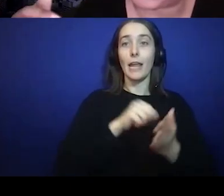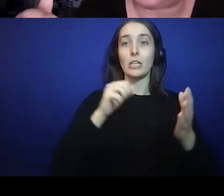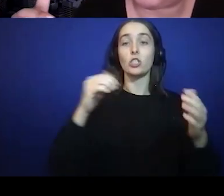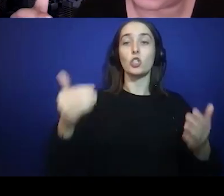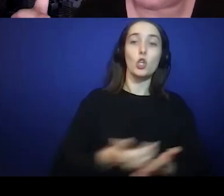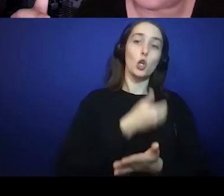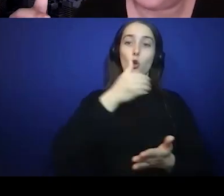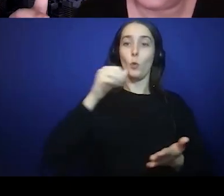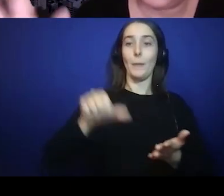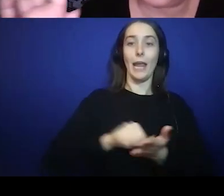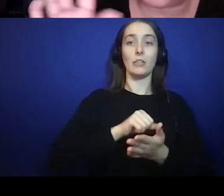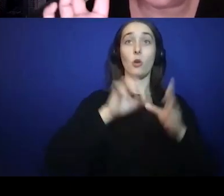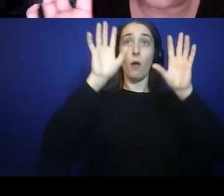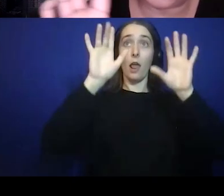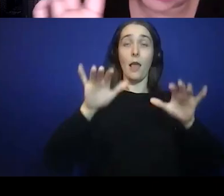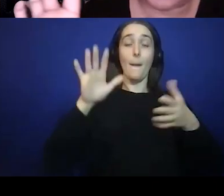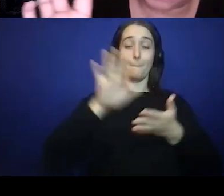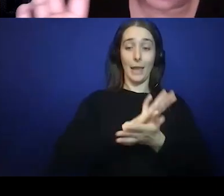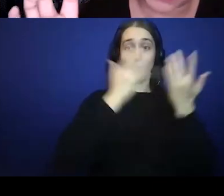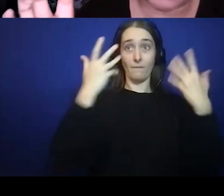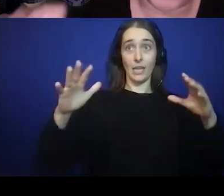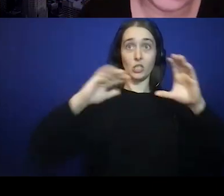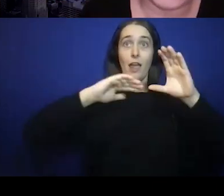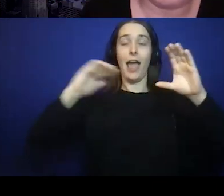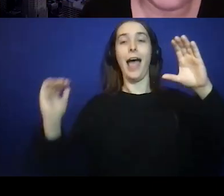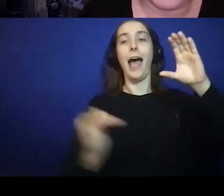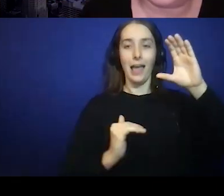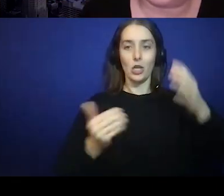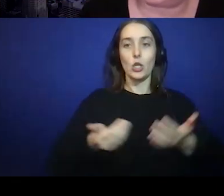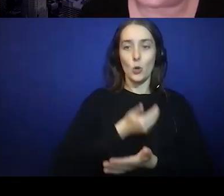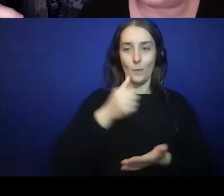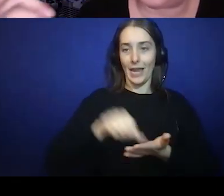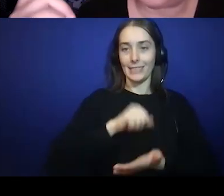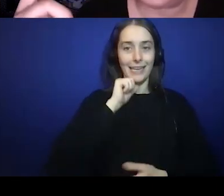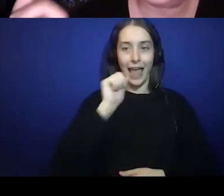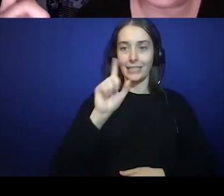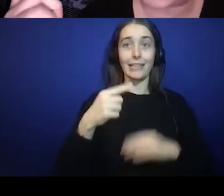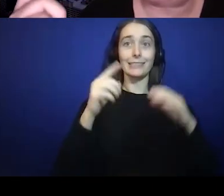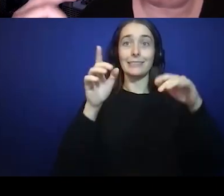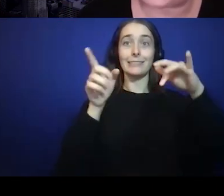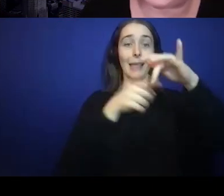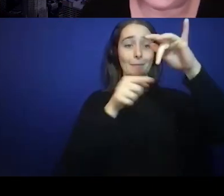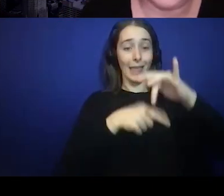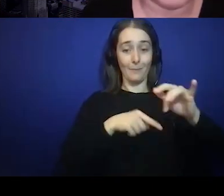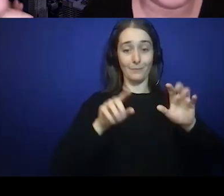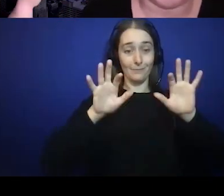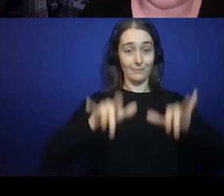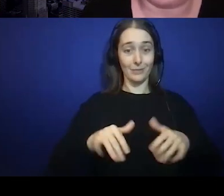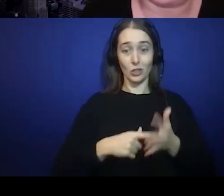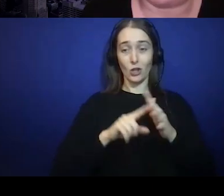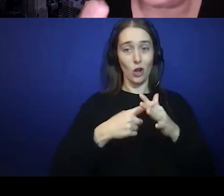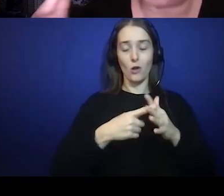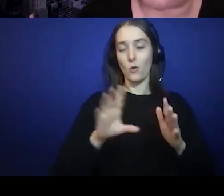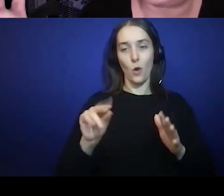page at the very end of your paper. So don't just have a couple of line breaks. You would want to arrange them alphabetically by